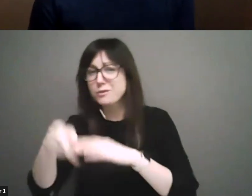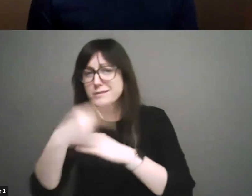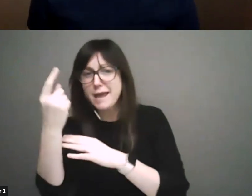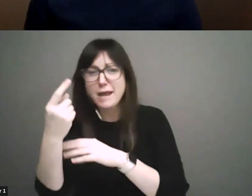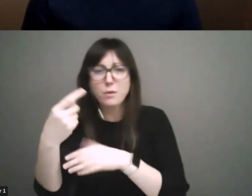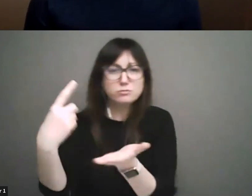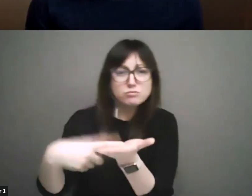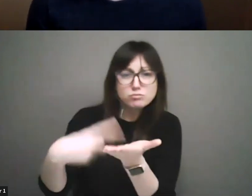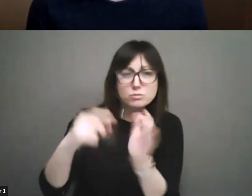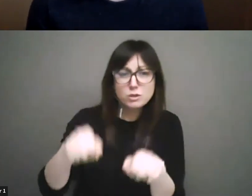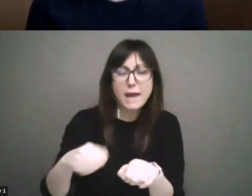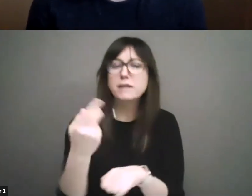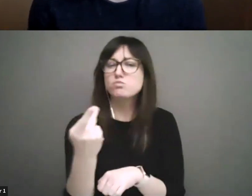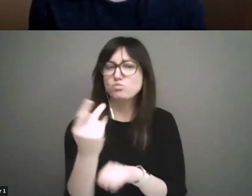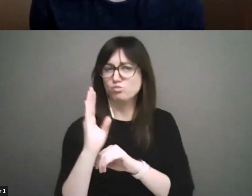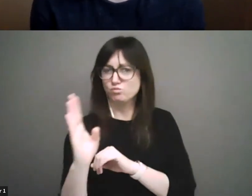always set that up privately.